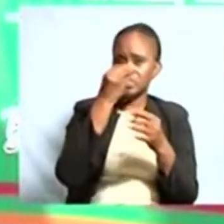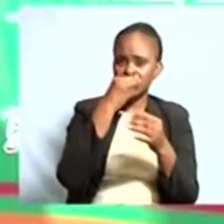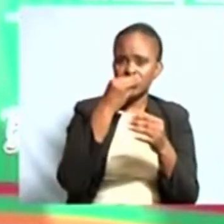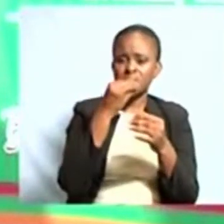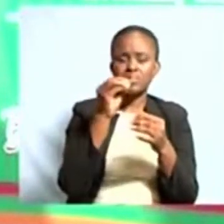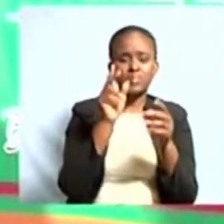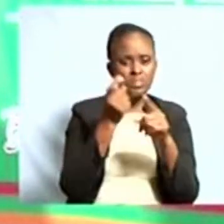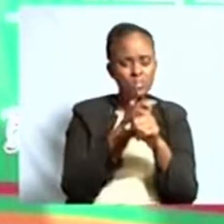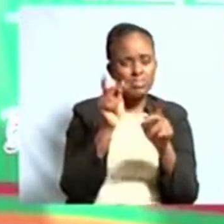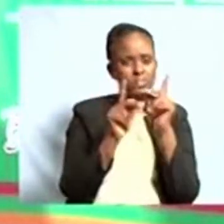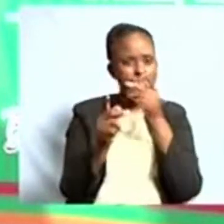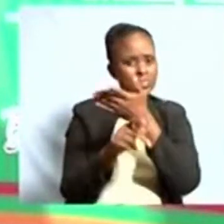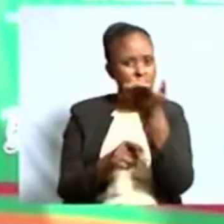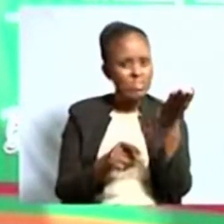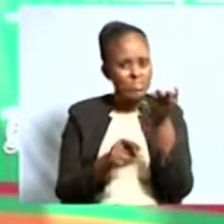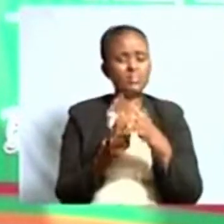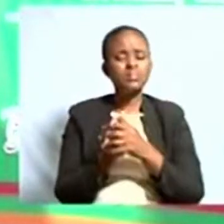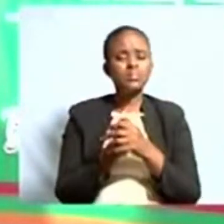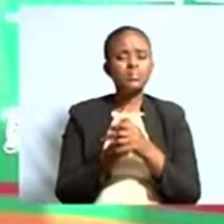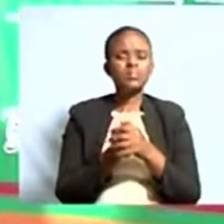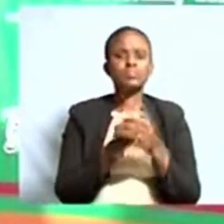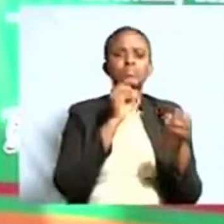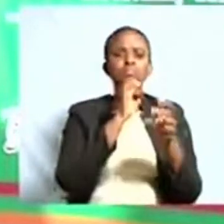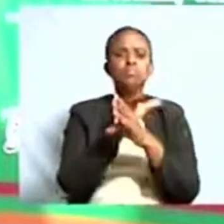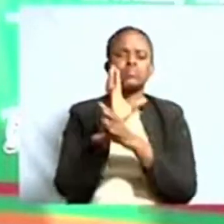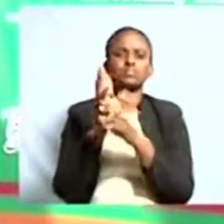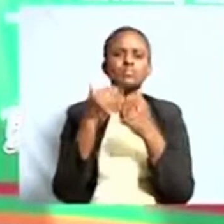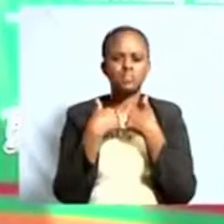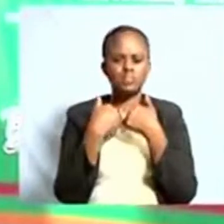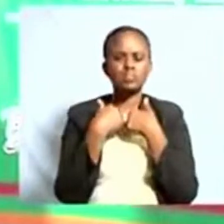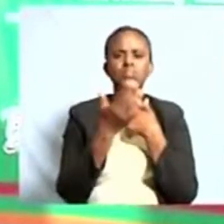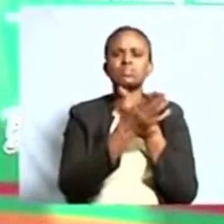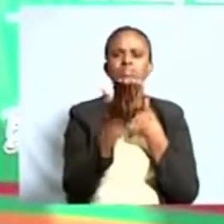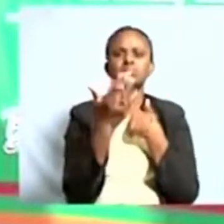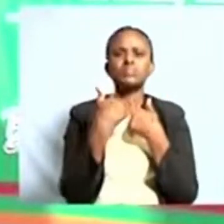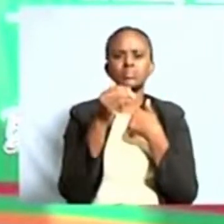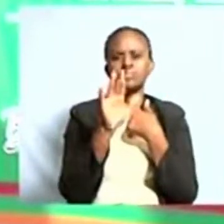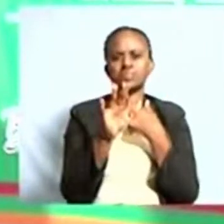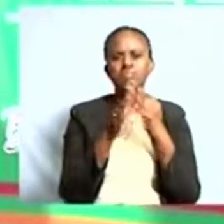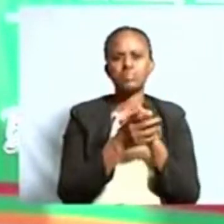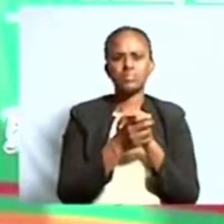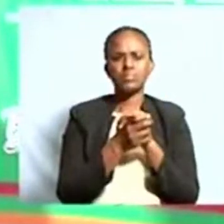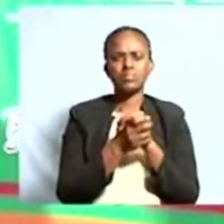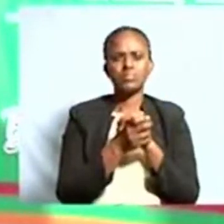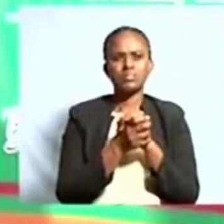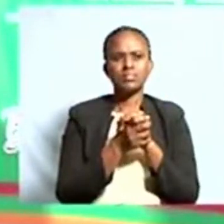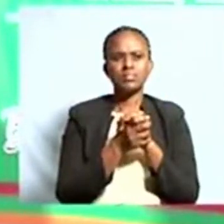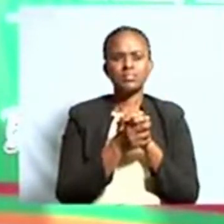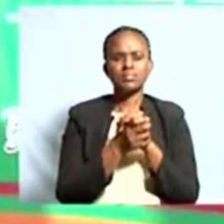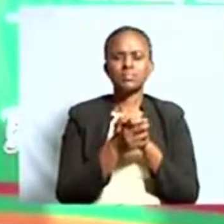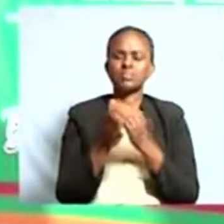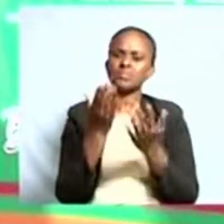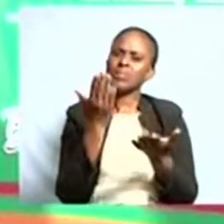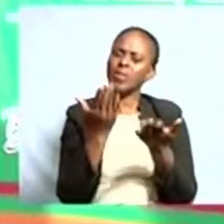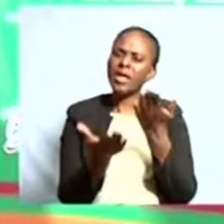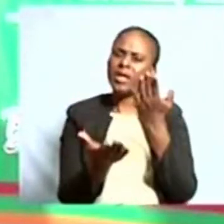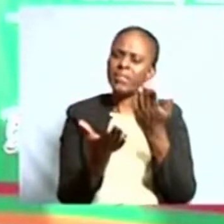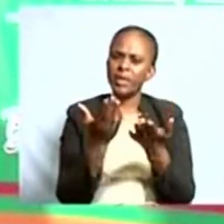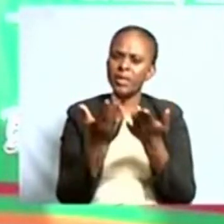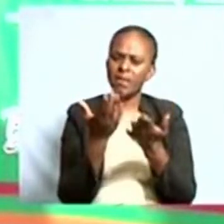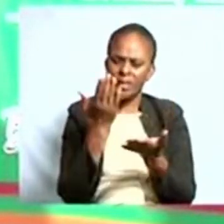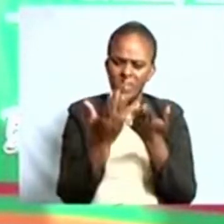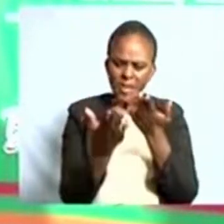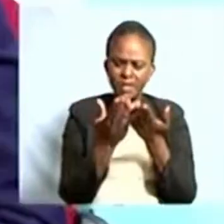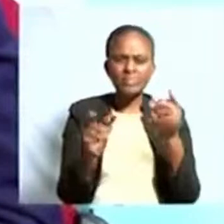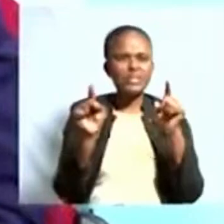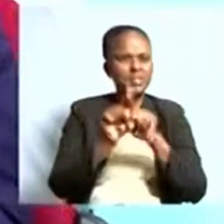consumers. So already there's an infringement there. But maybe from the same